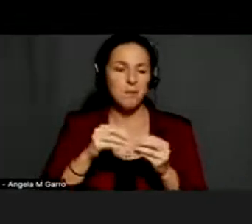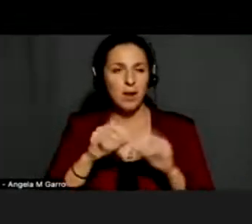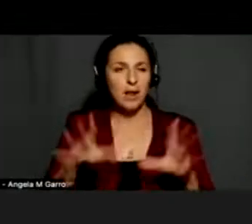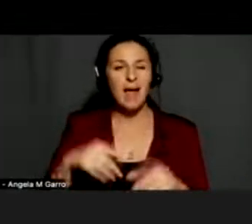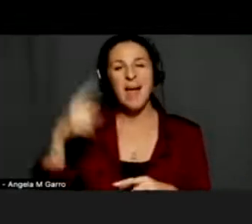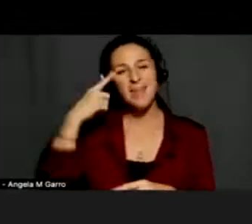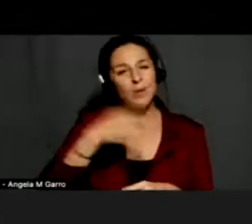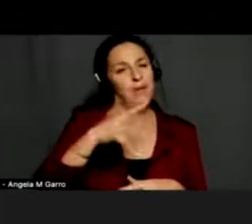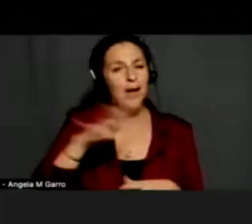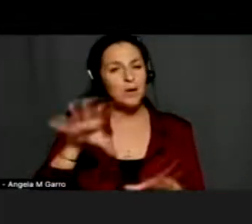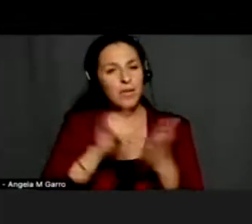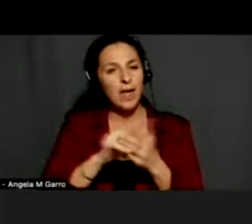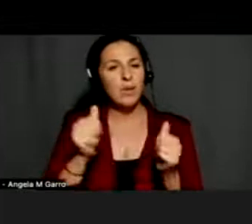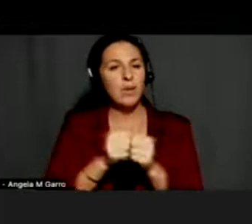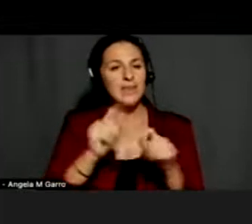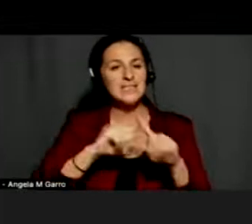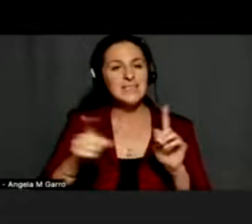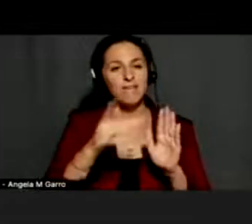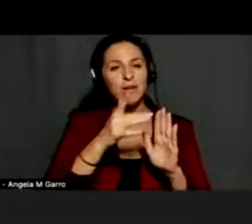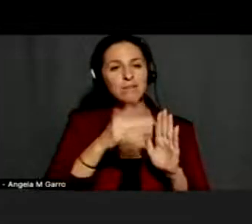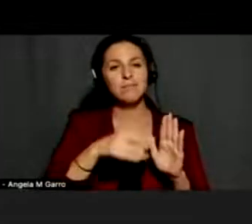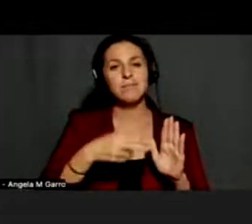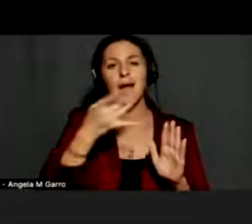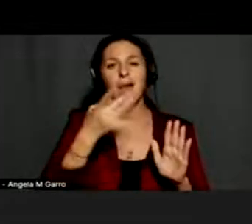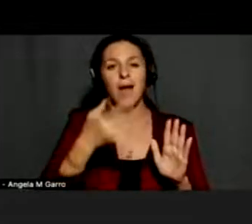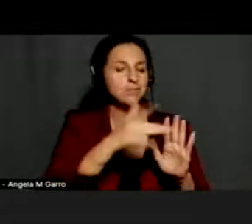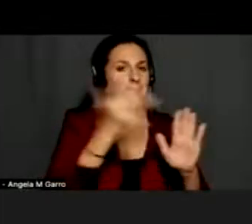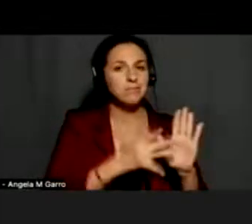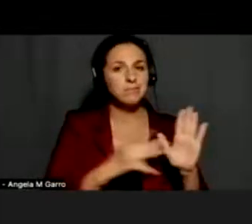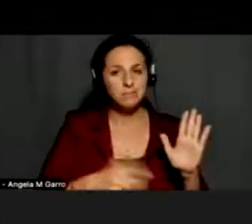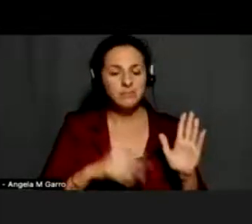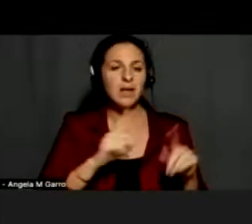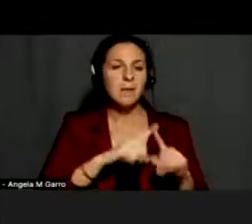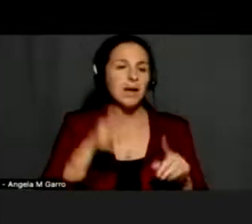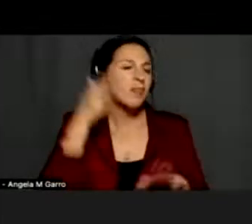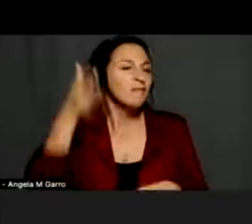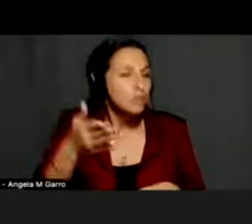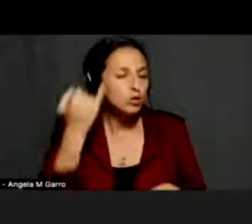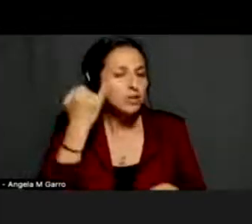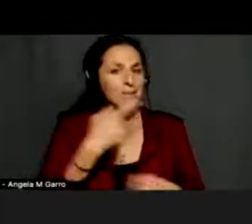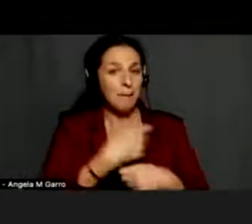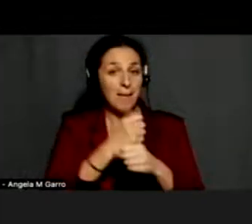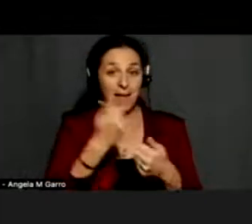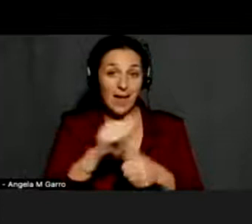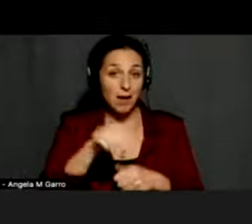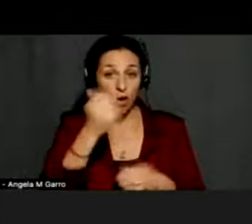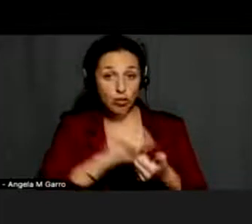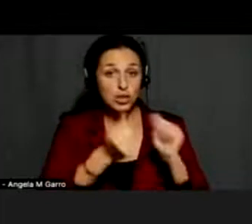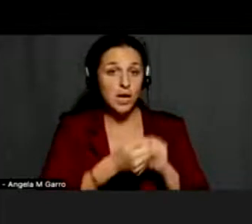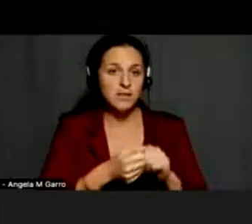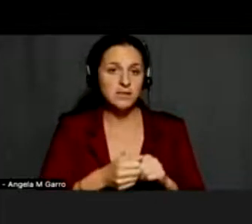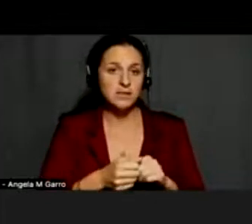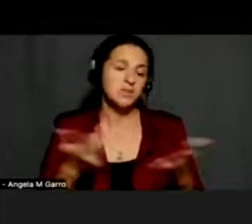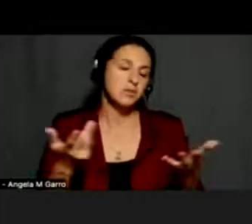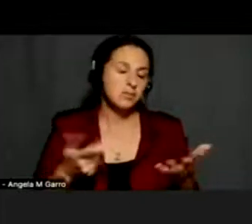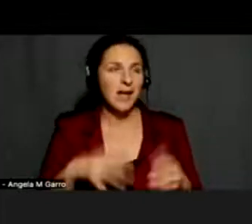highlight, but I think that would just in the future, if we're making any other changes. But otherwise, thank you. Those are, I guess that was a comment.